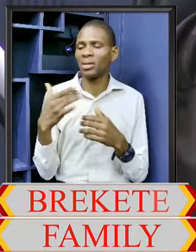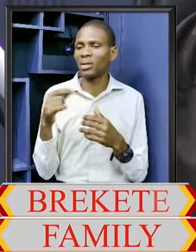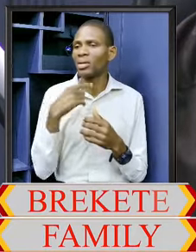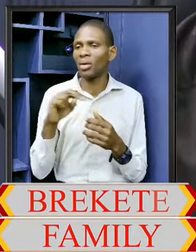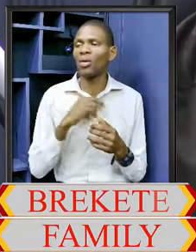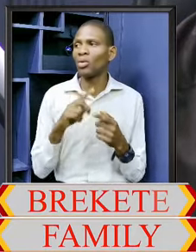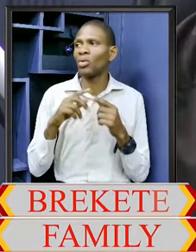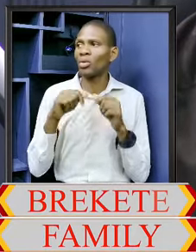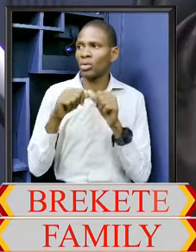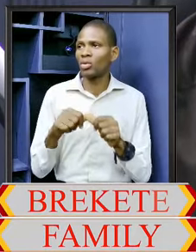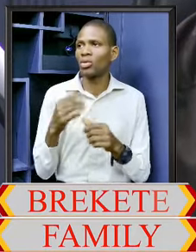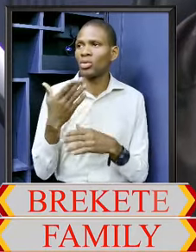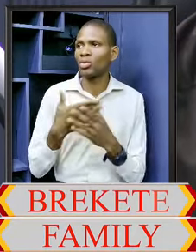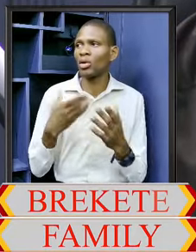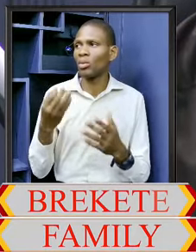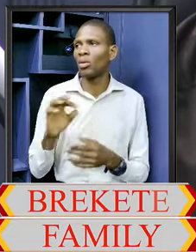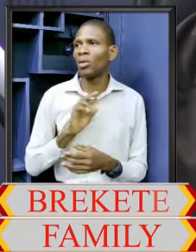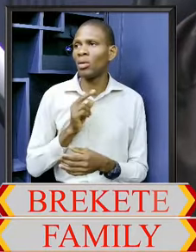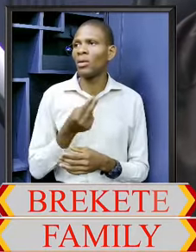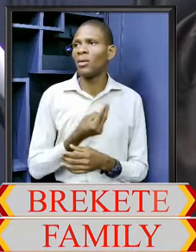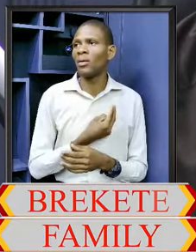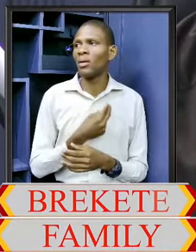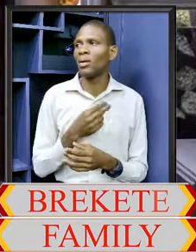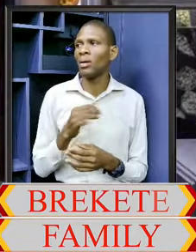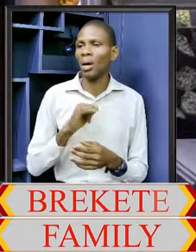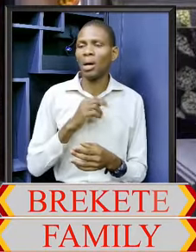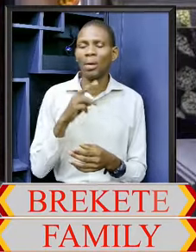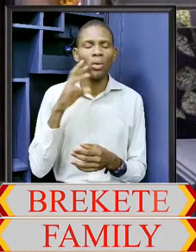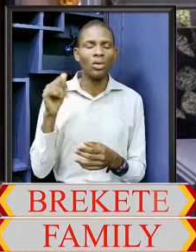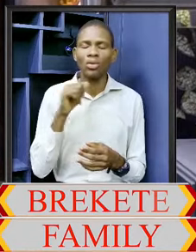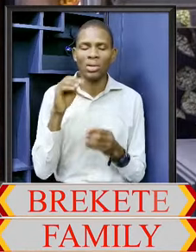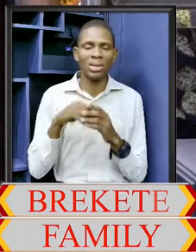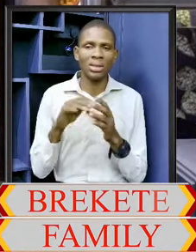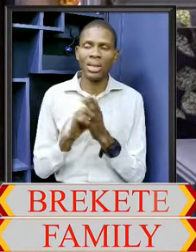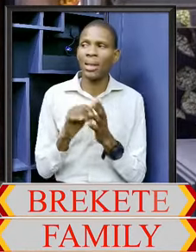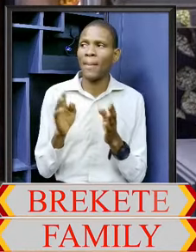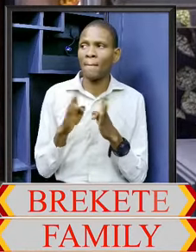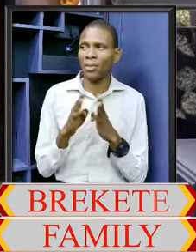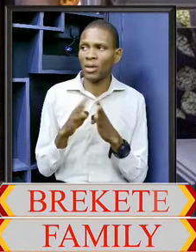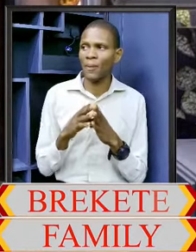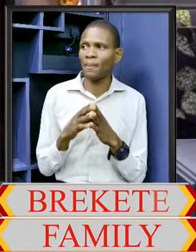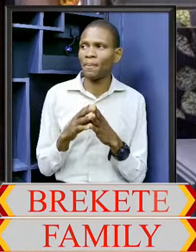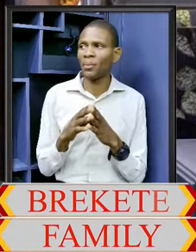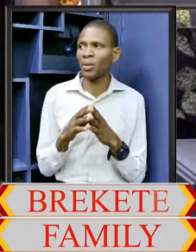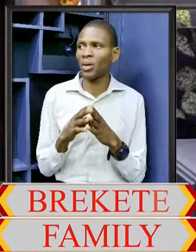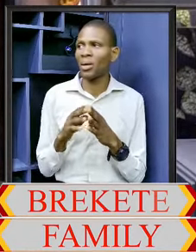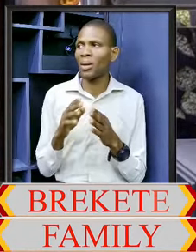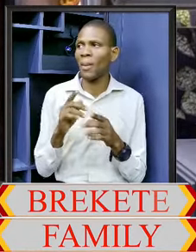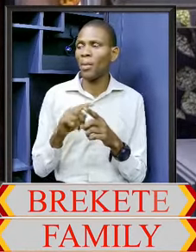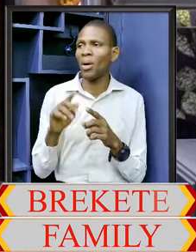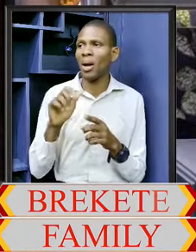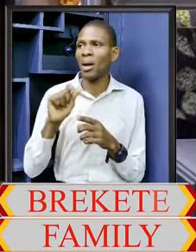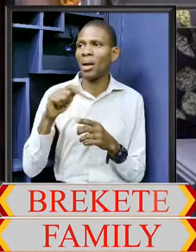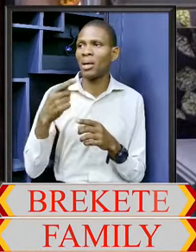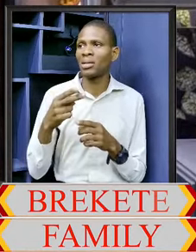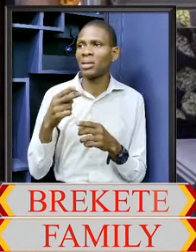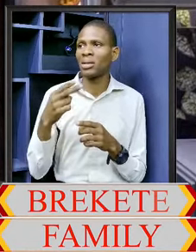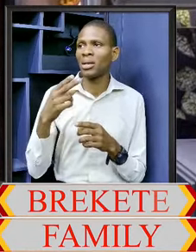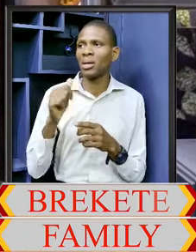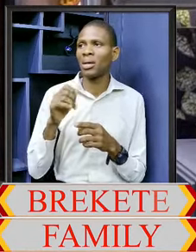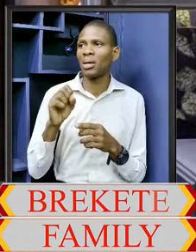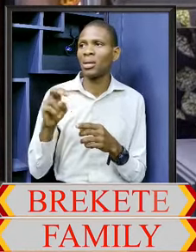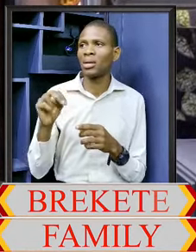continued, some of us, I was not in that meeting, but Elijah Hassan called